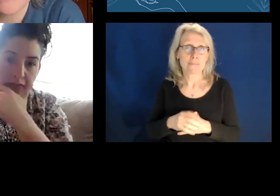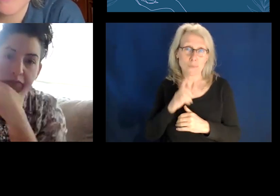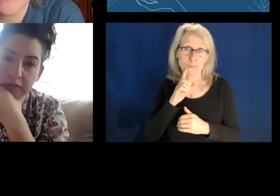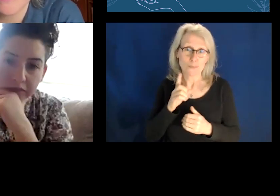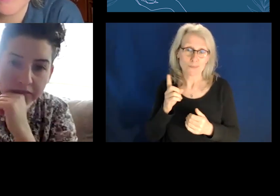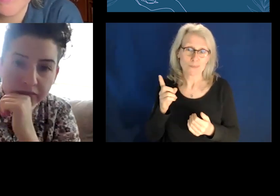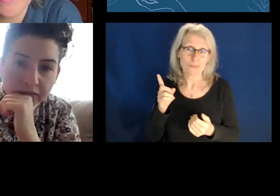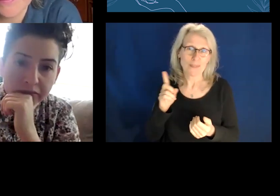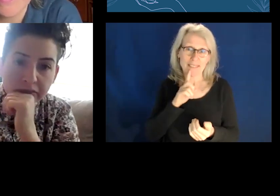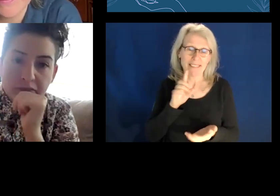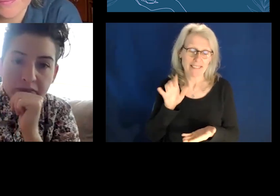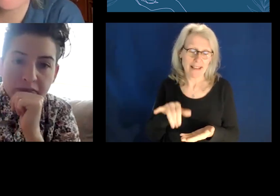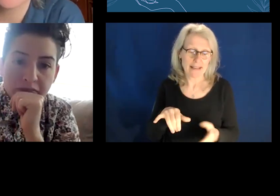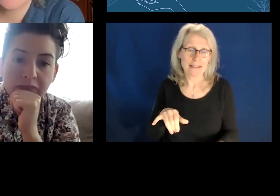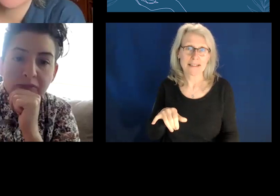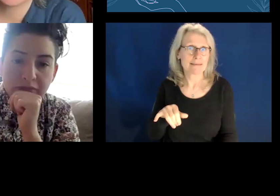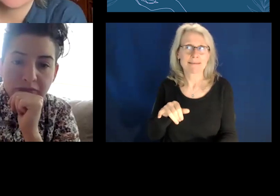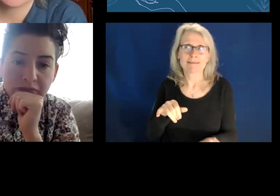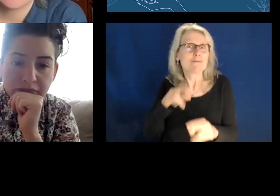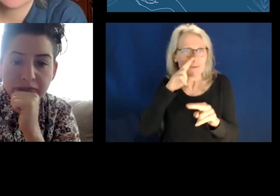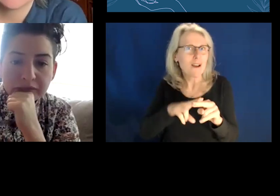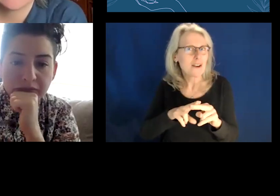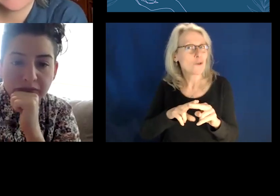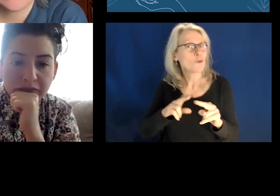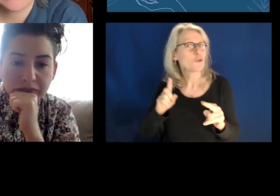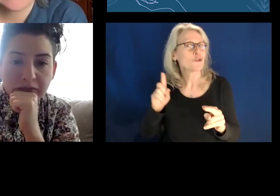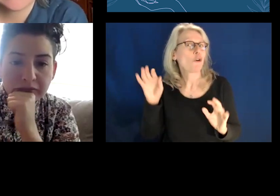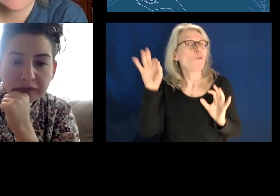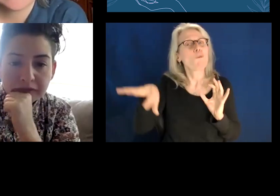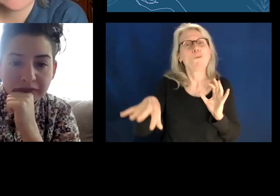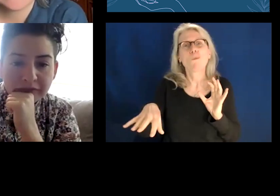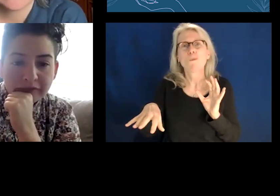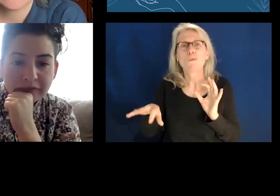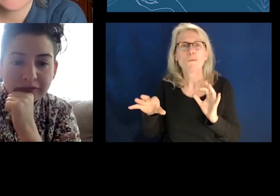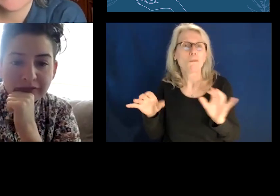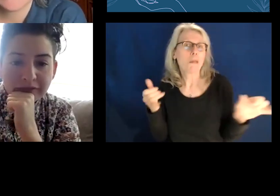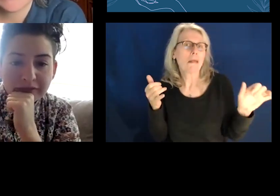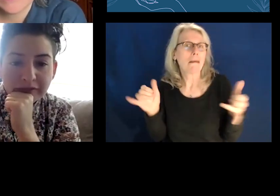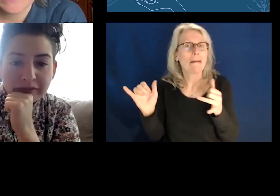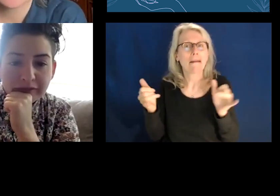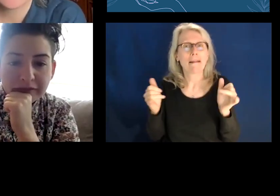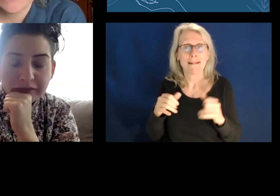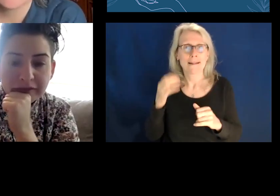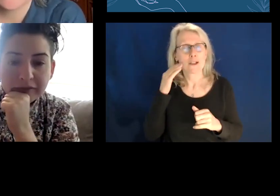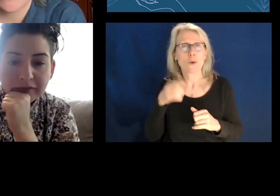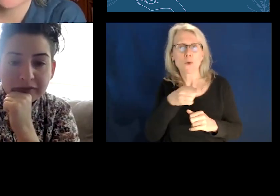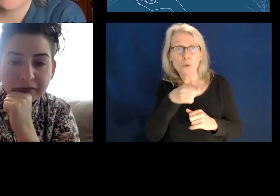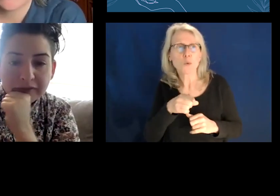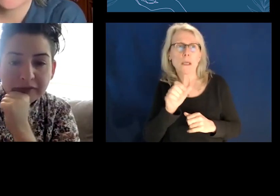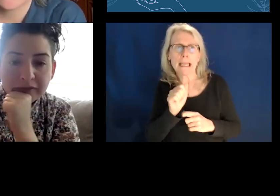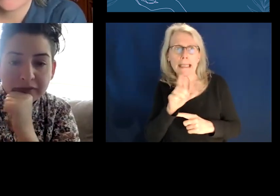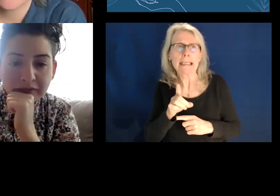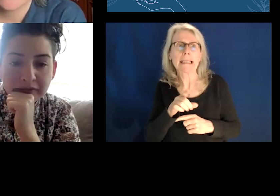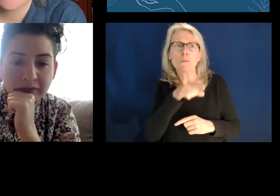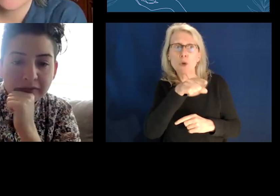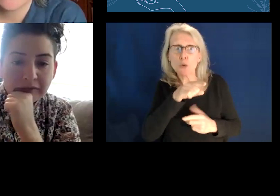process to actually just play again, to go, hey, Derek, you're an AD, you're all of these things, you're also an artist.